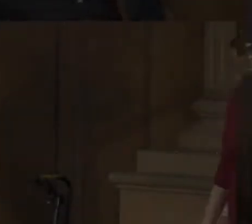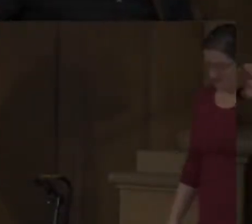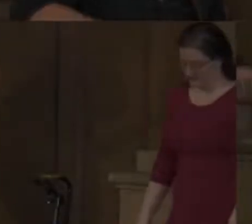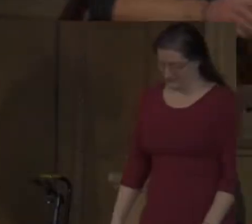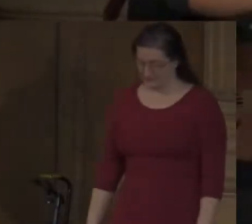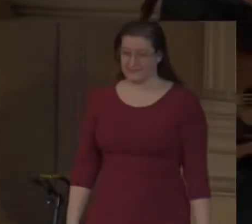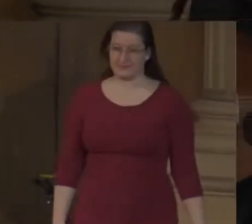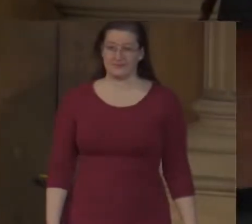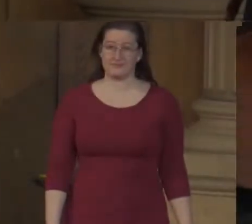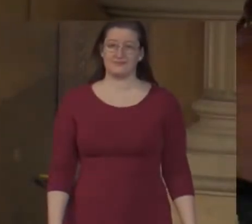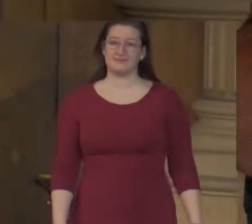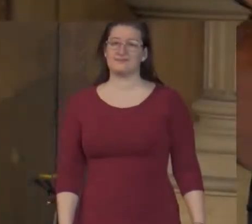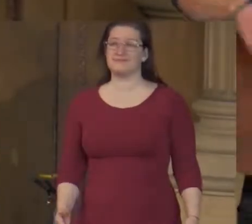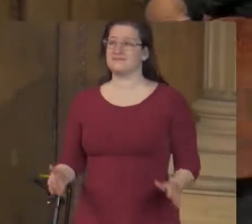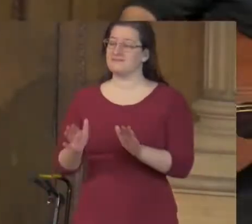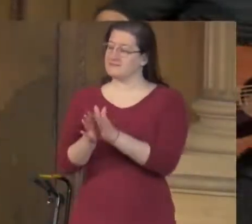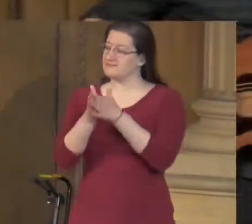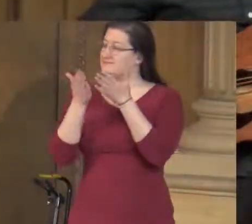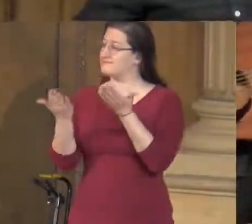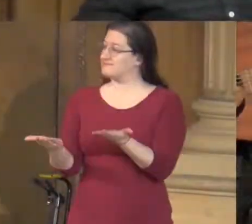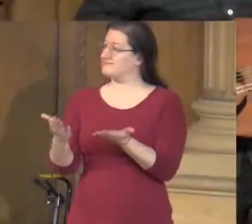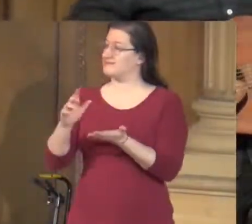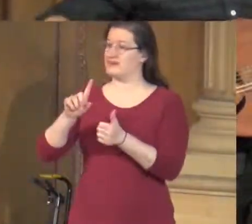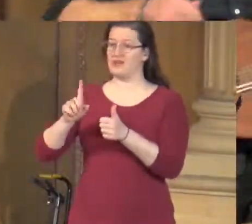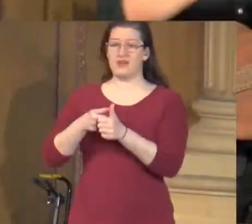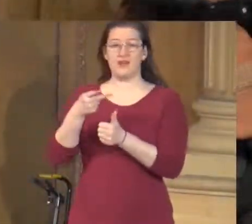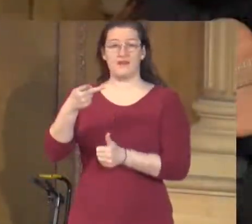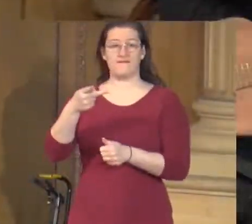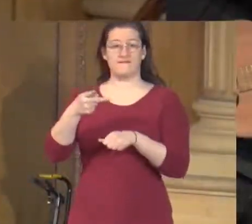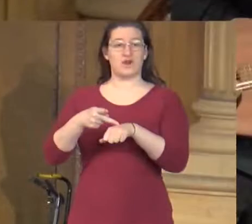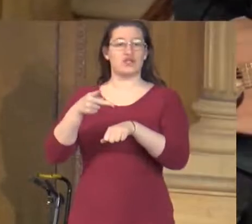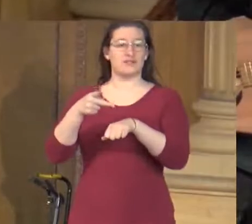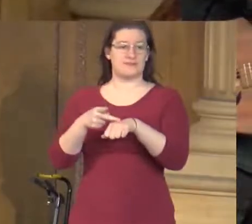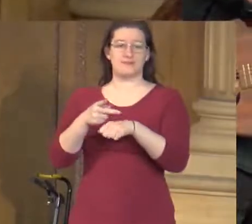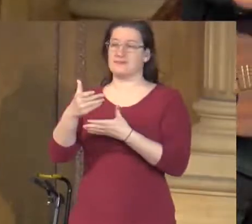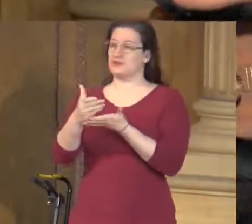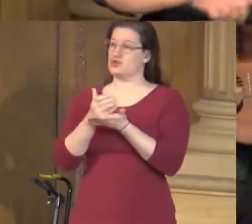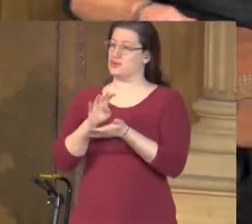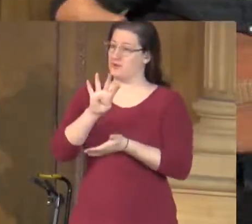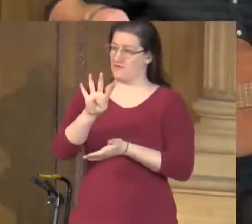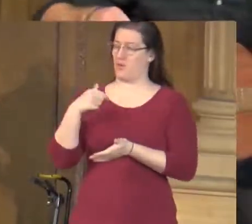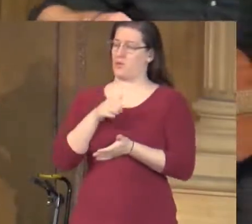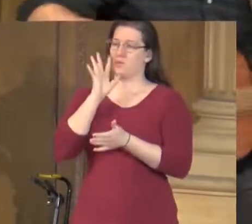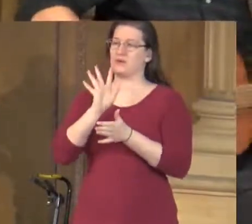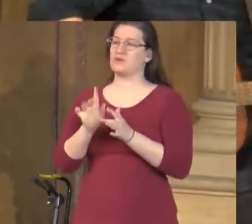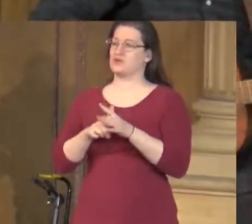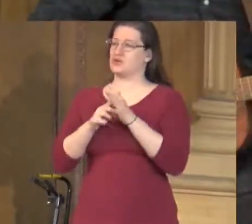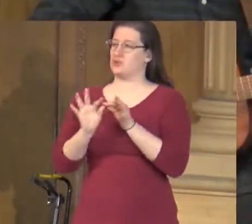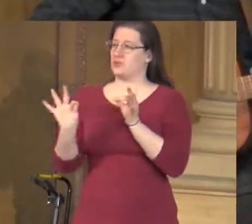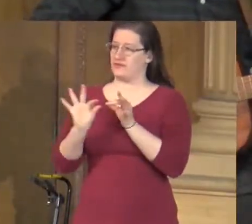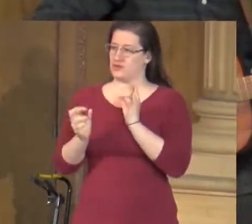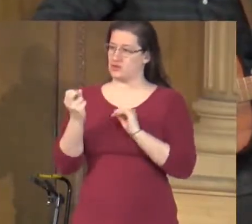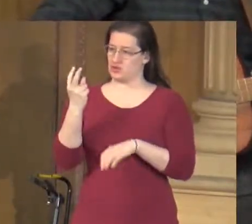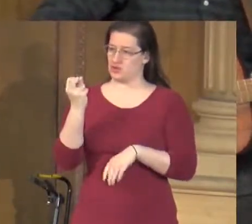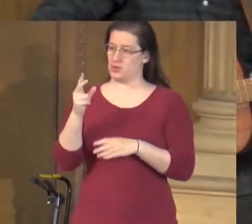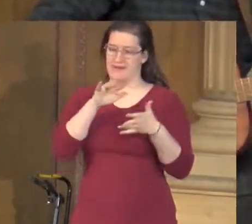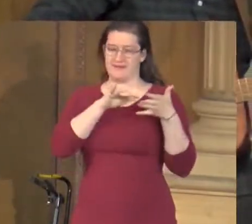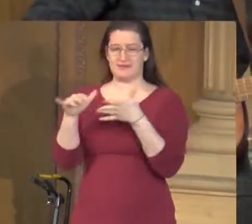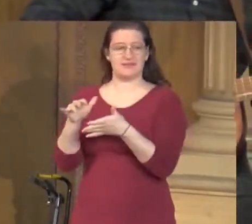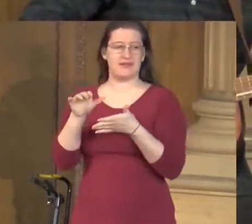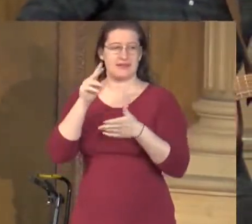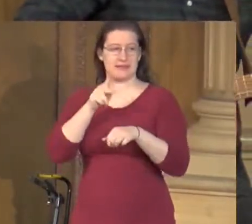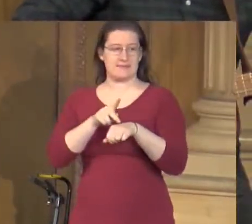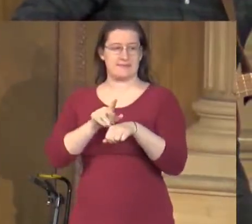Well, if you've got a Bible, if you would turn to 1 Peter chapter 4, 1 Peter 4, we're going to start in verse 12 today as we continue our study through Peter's letter here,